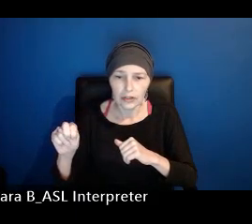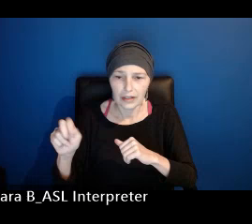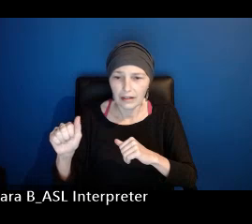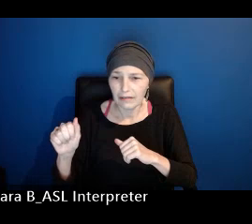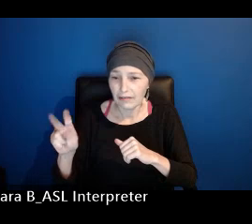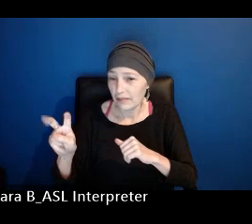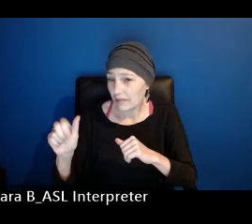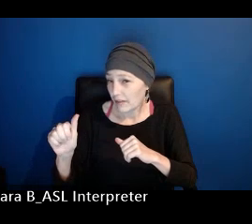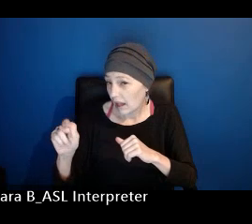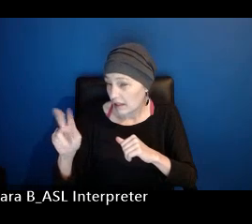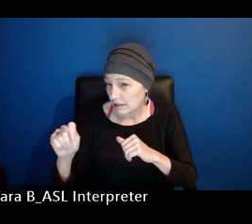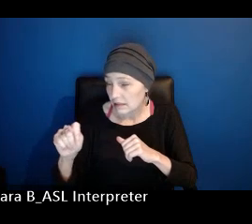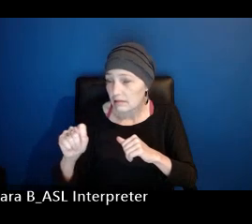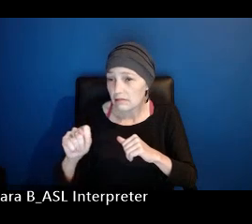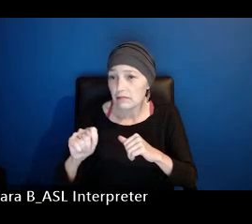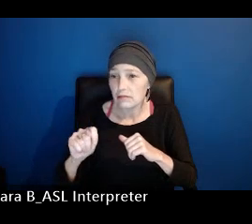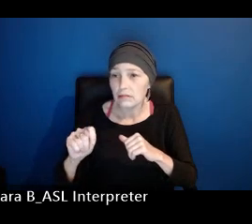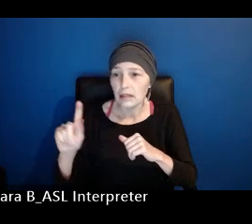Teresa.